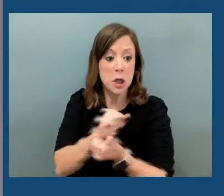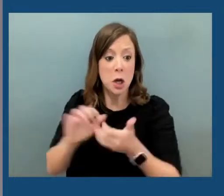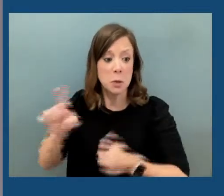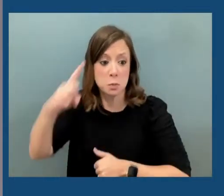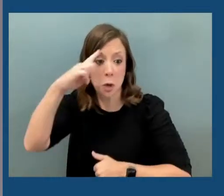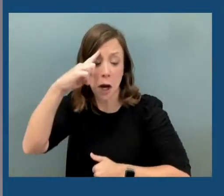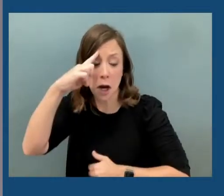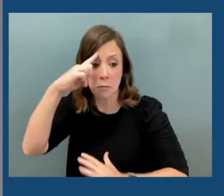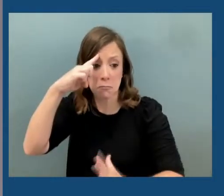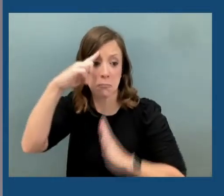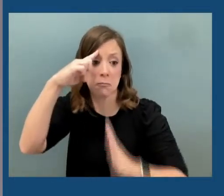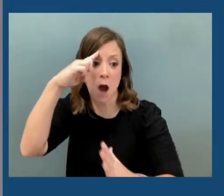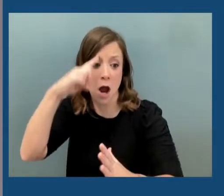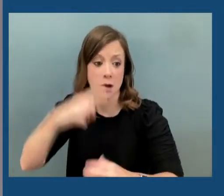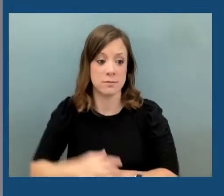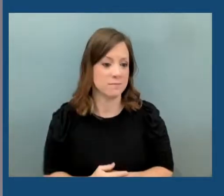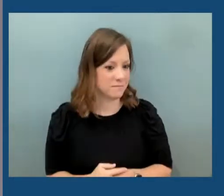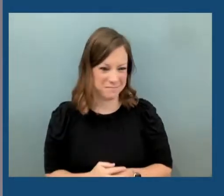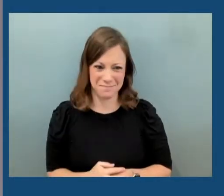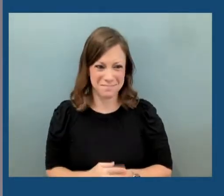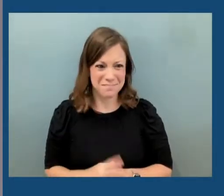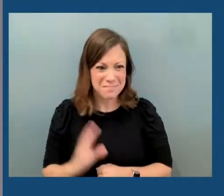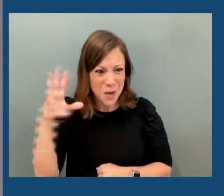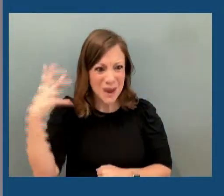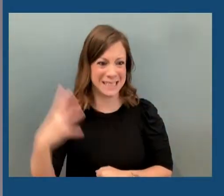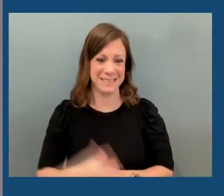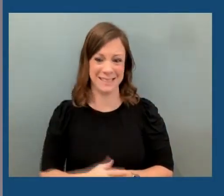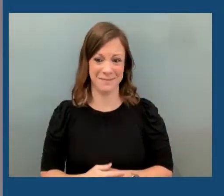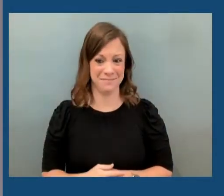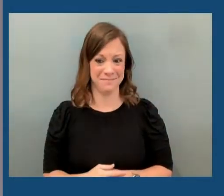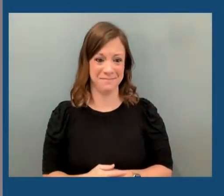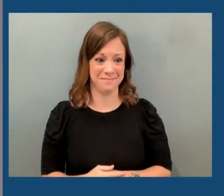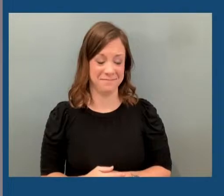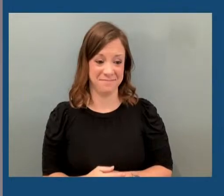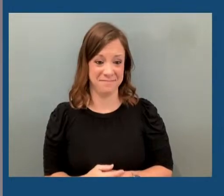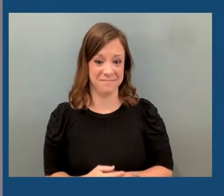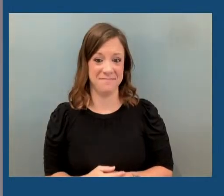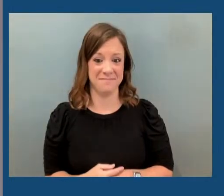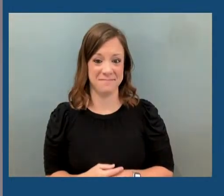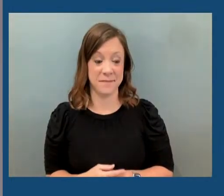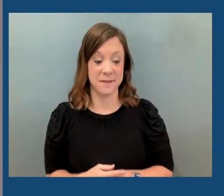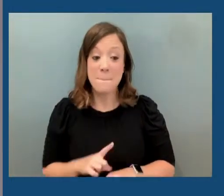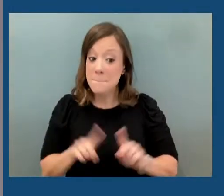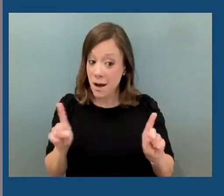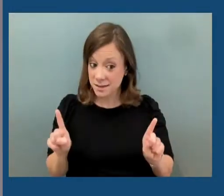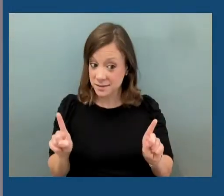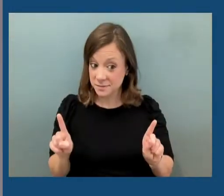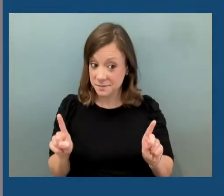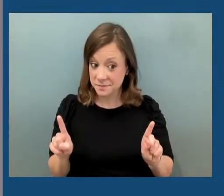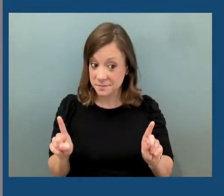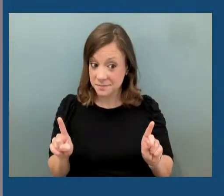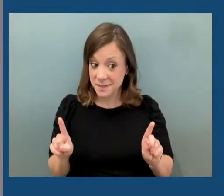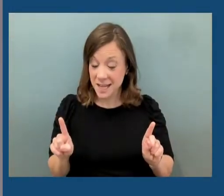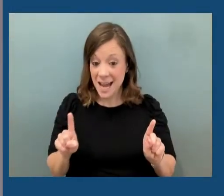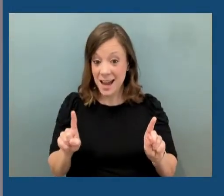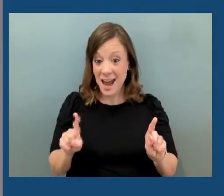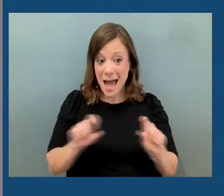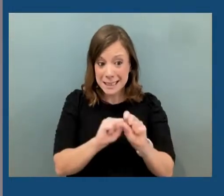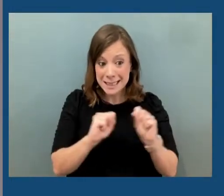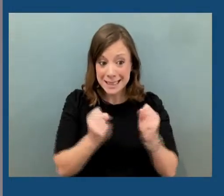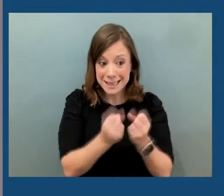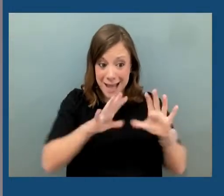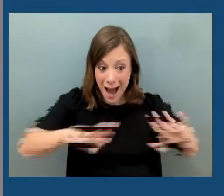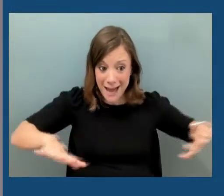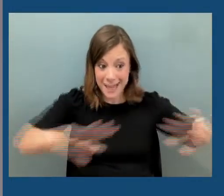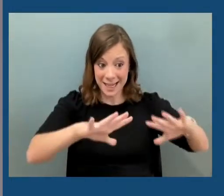is just patently absurd, right? Yet, as a society, we've